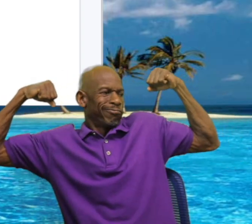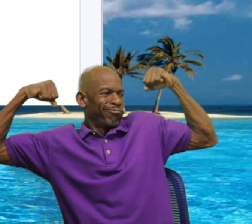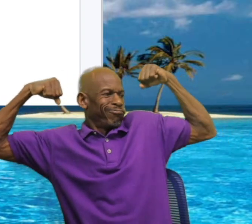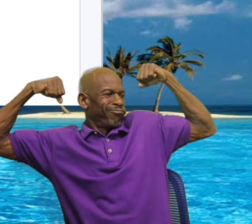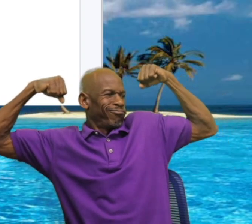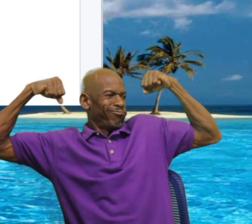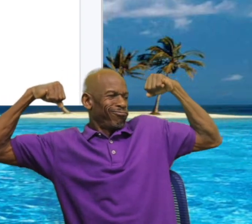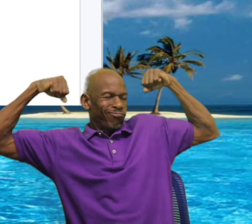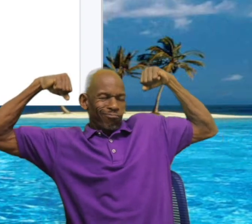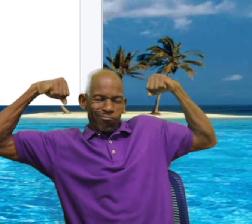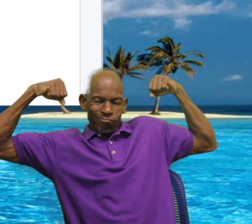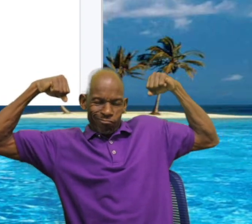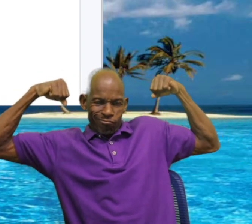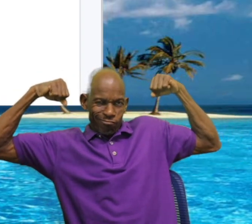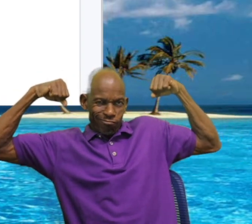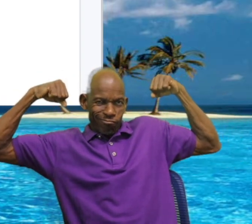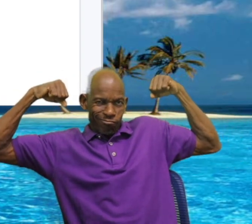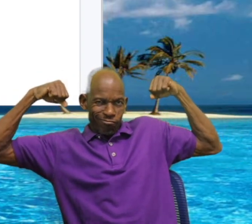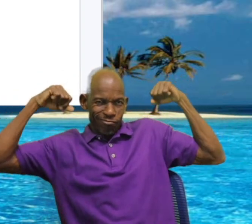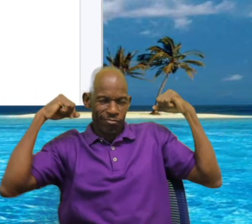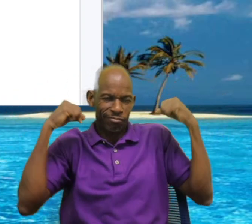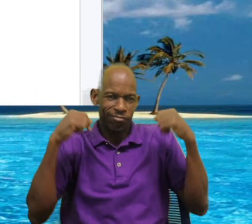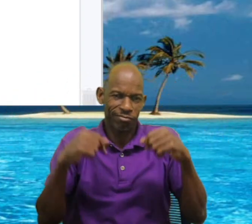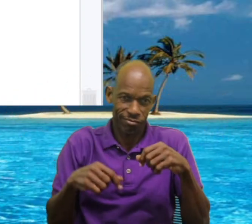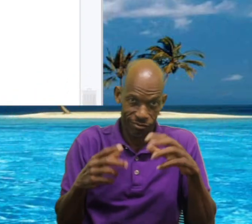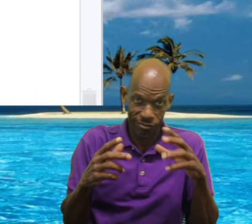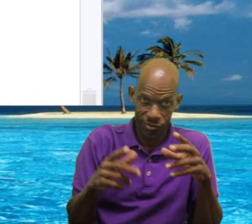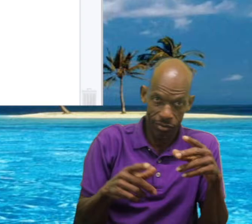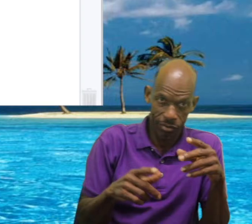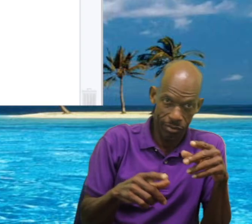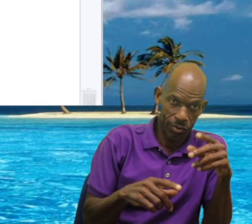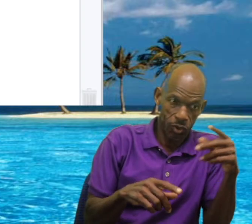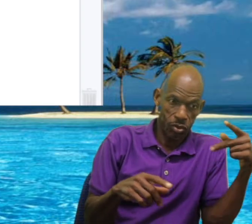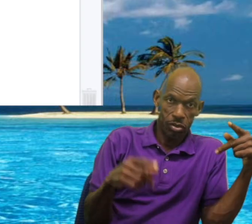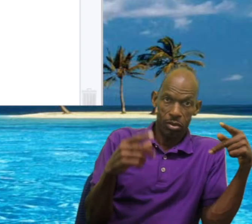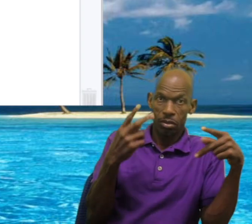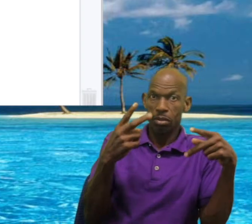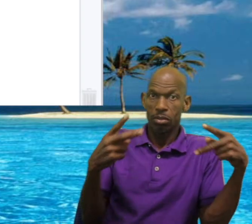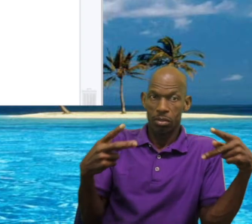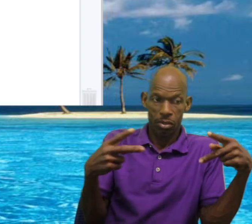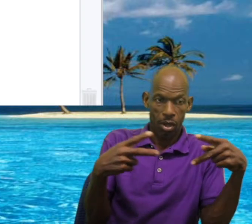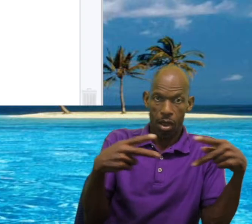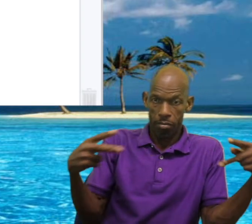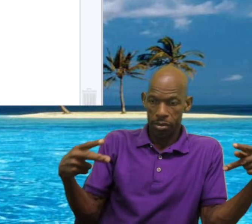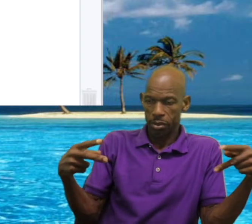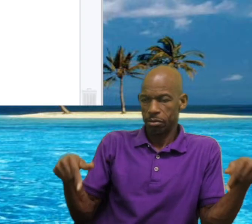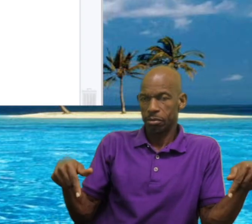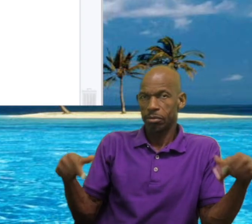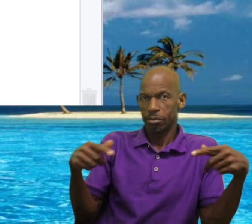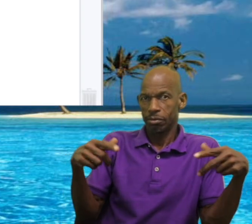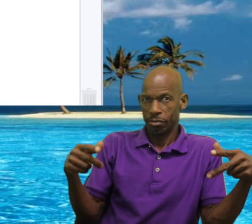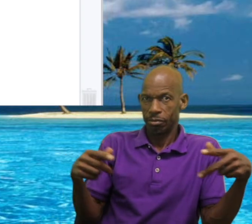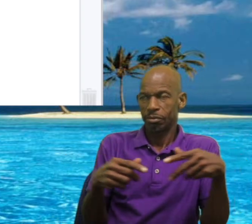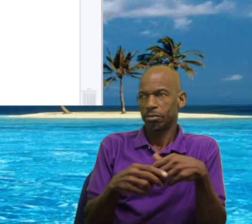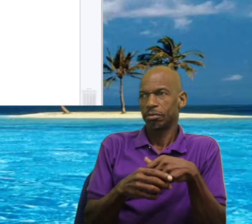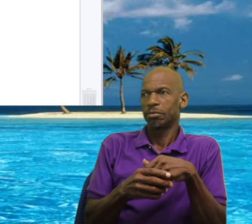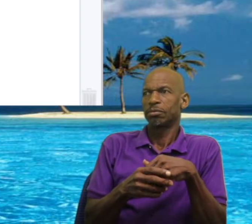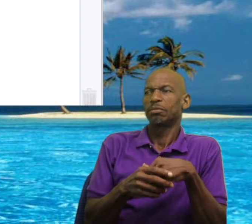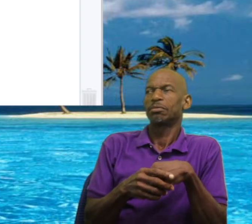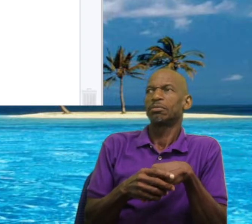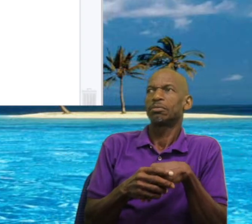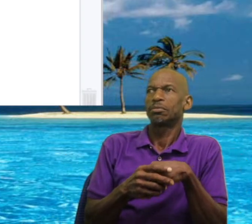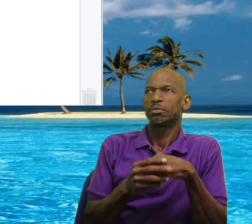Right? And I'm going to show you I just given these two examples to show you it as we use it.